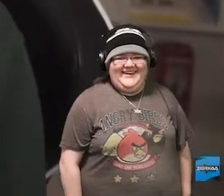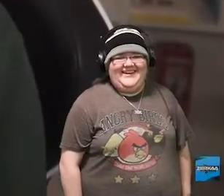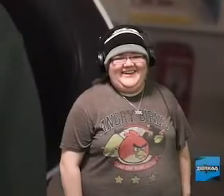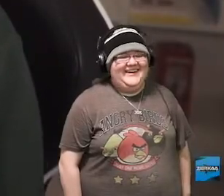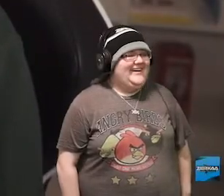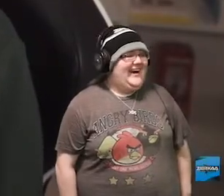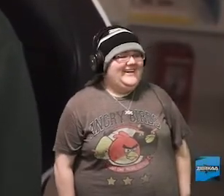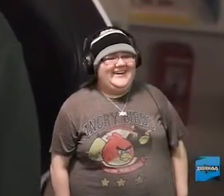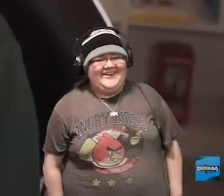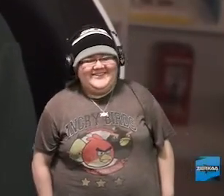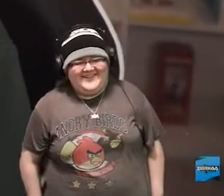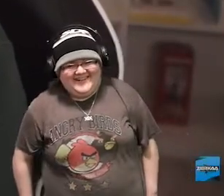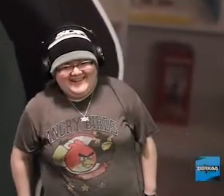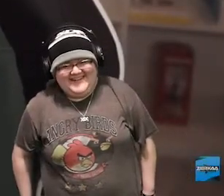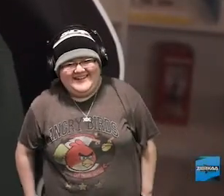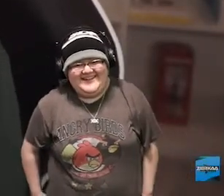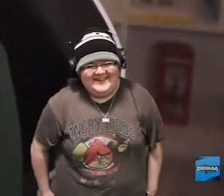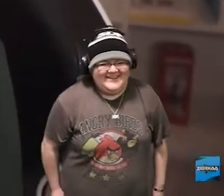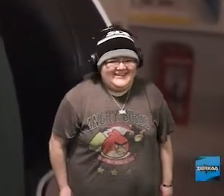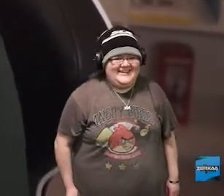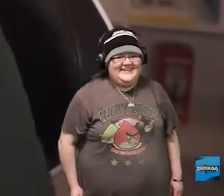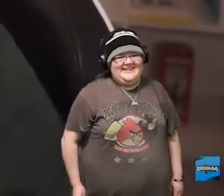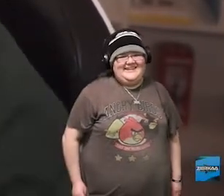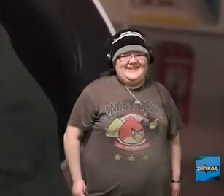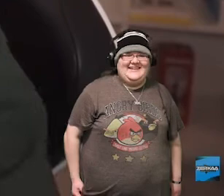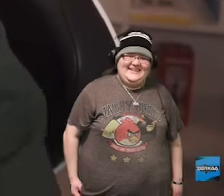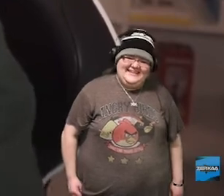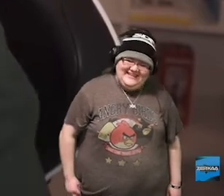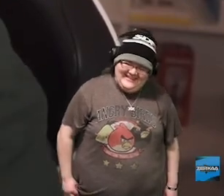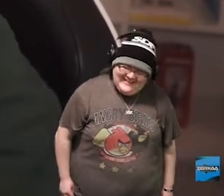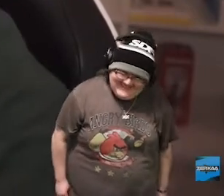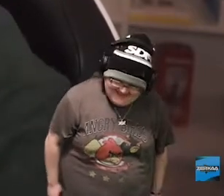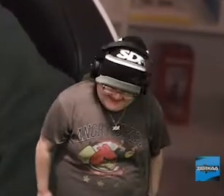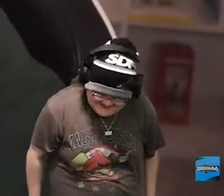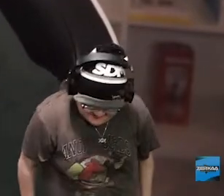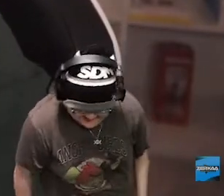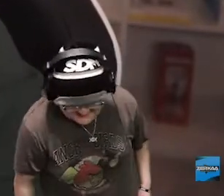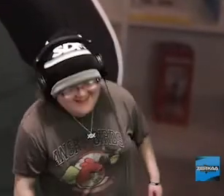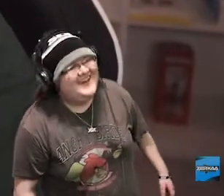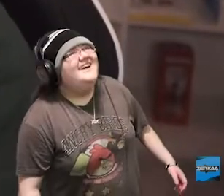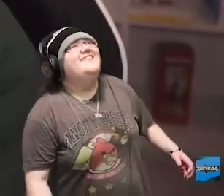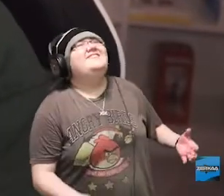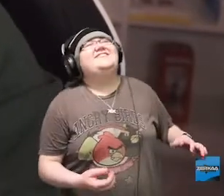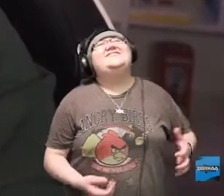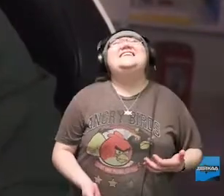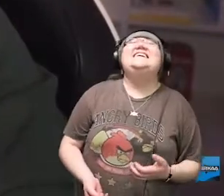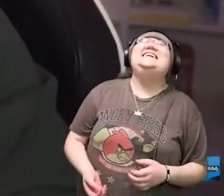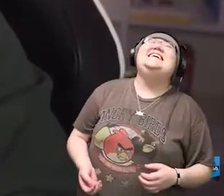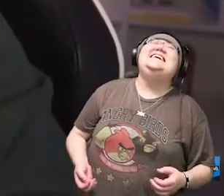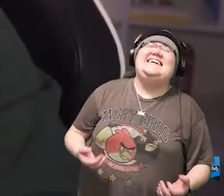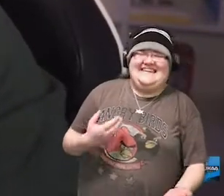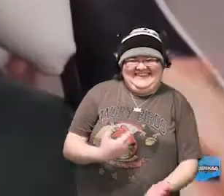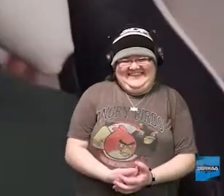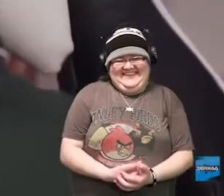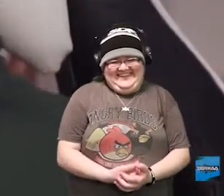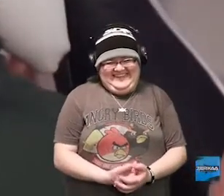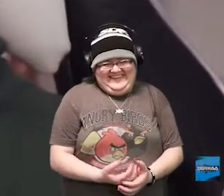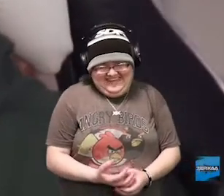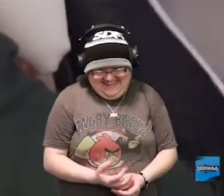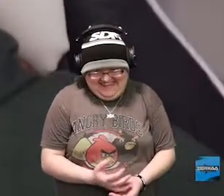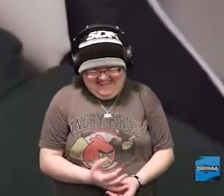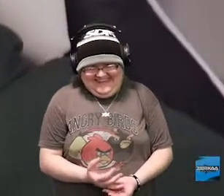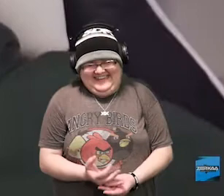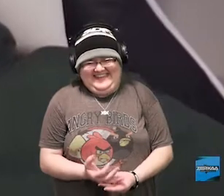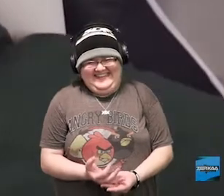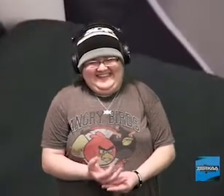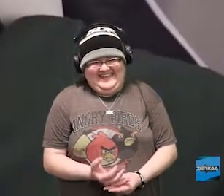You're very talented. I just don't think it suits the back of run. That song is way too trash for your quality to put on. What there, do you mean? Right? But still, if you want